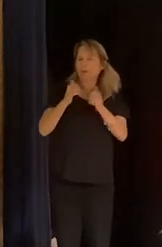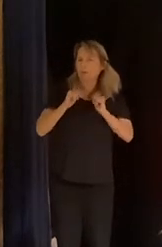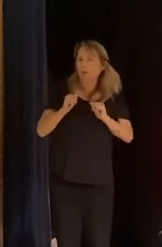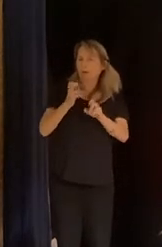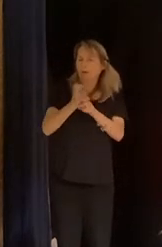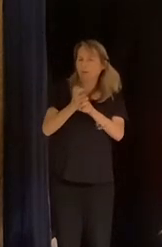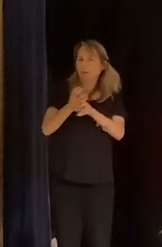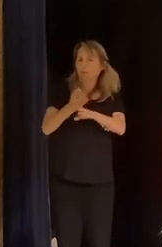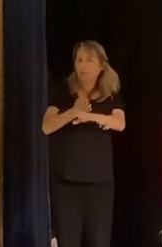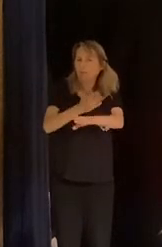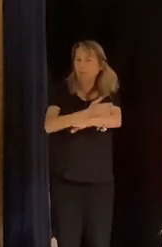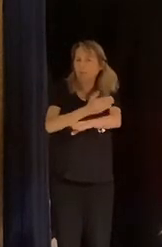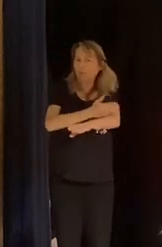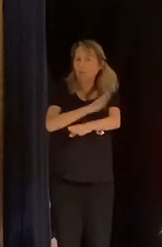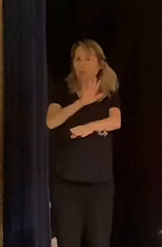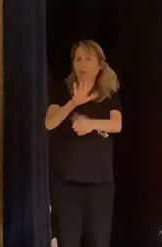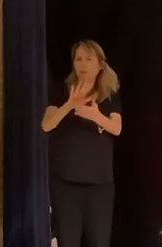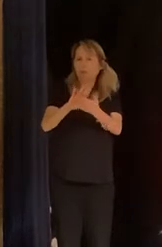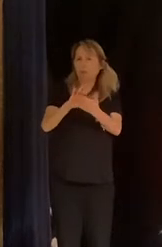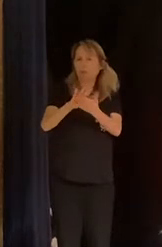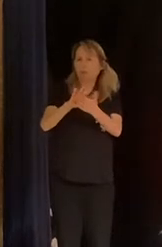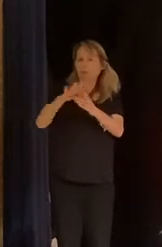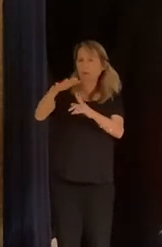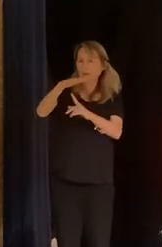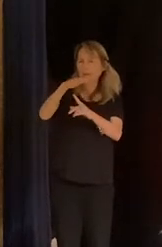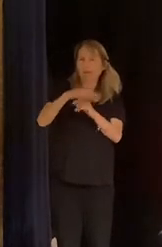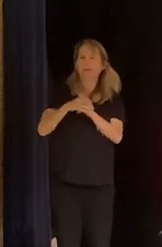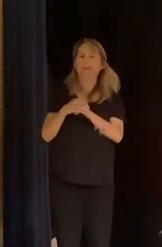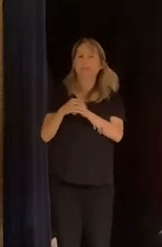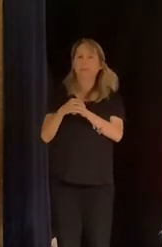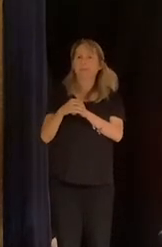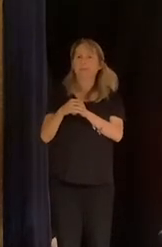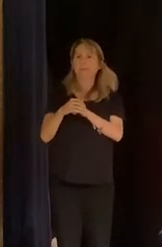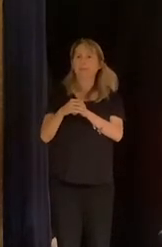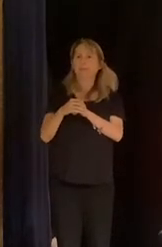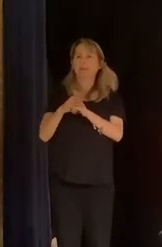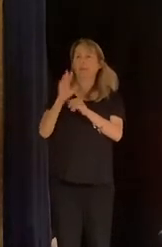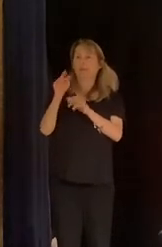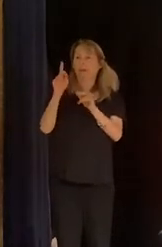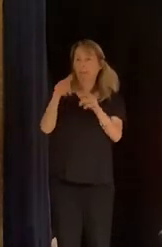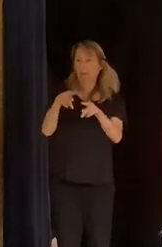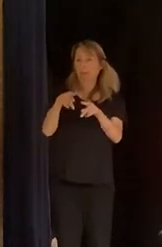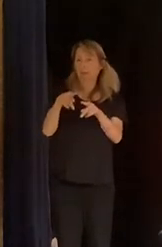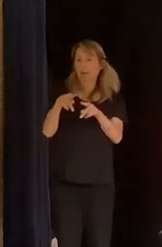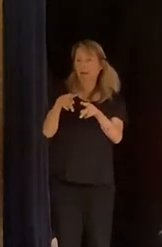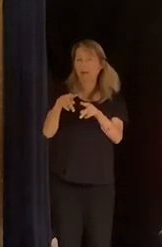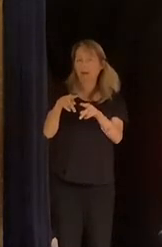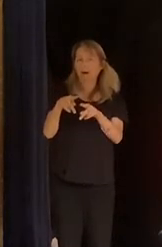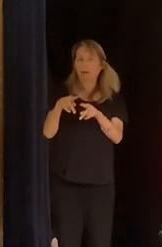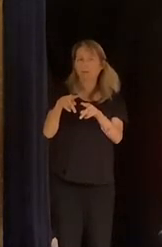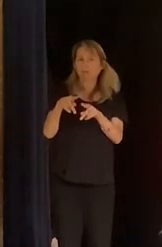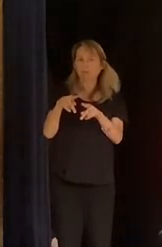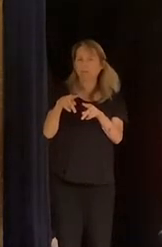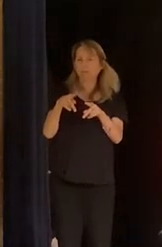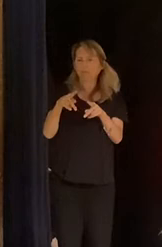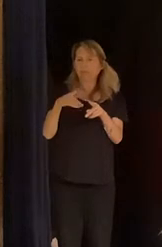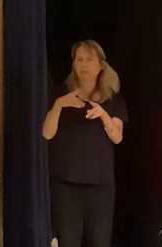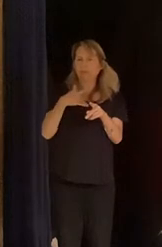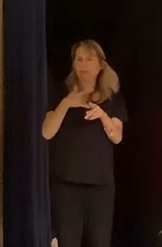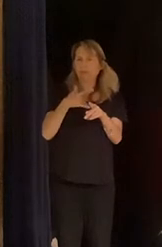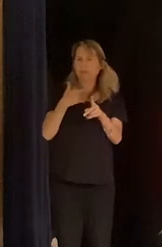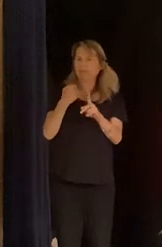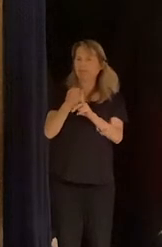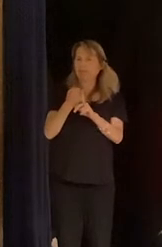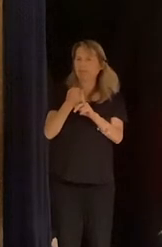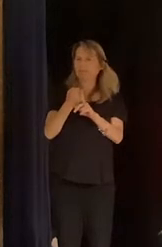environment that he works and goes to school in every day. He makes the school and the larger community a better place by helping